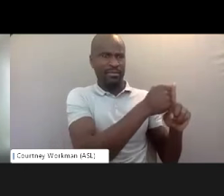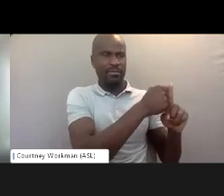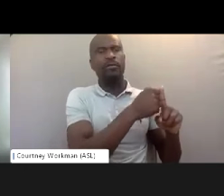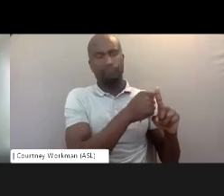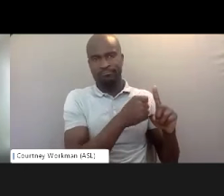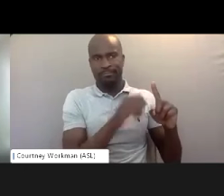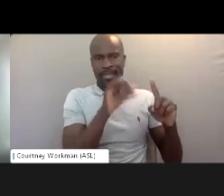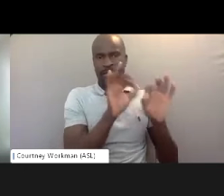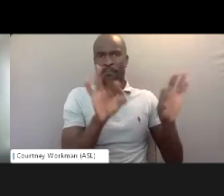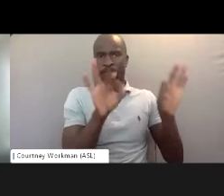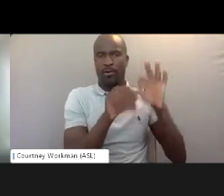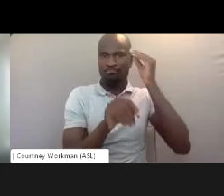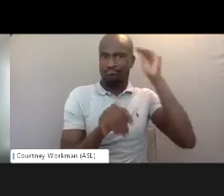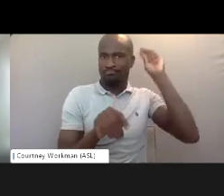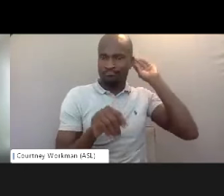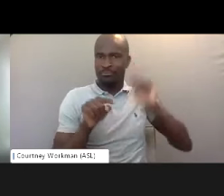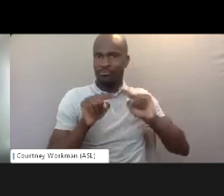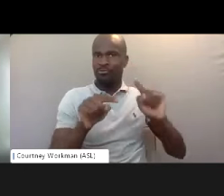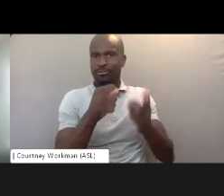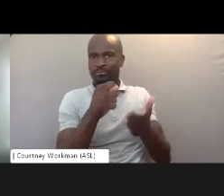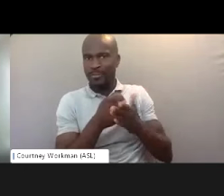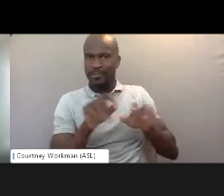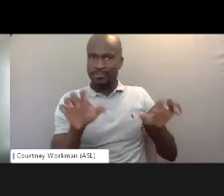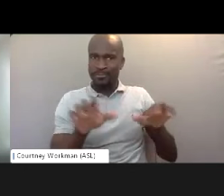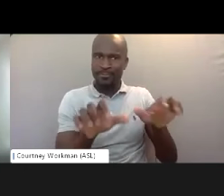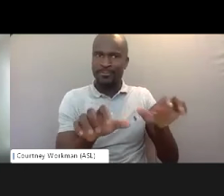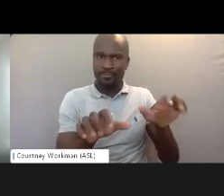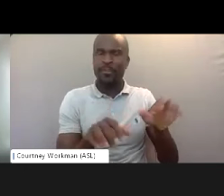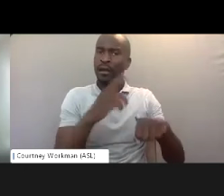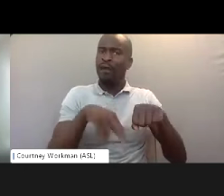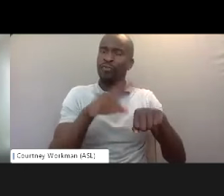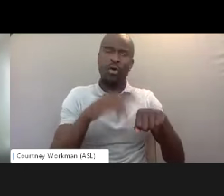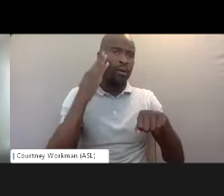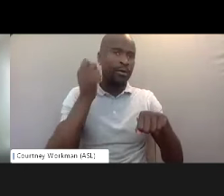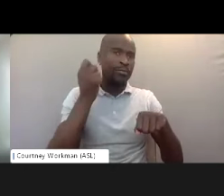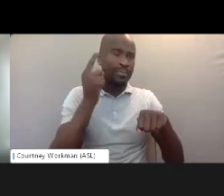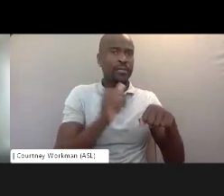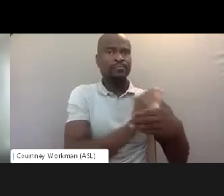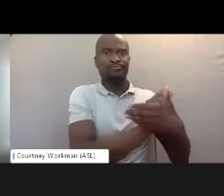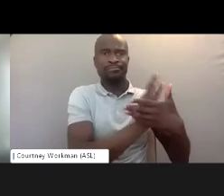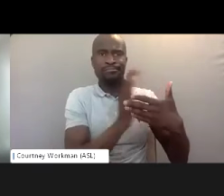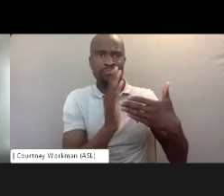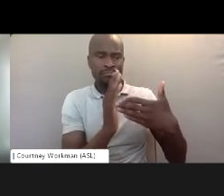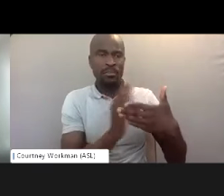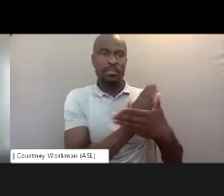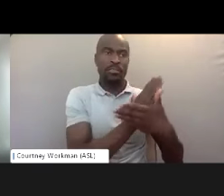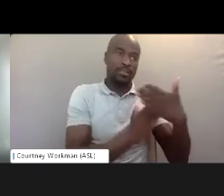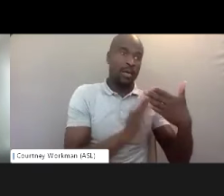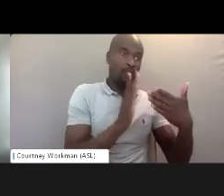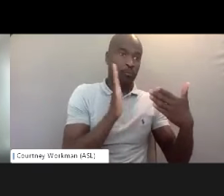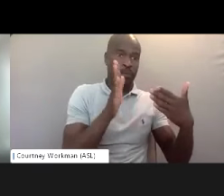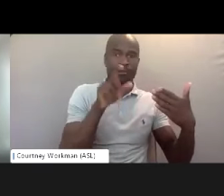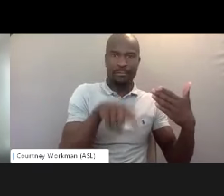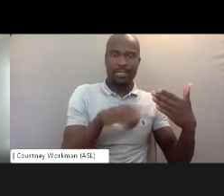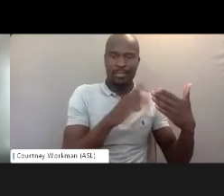will need one-on-one long-term treatments to address their symptoms of PTSD or their other symptoms